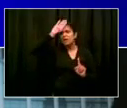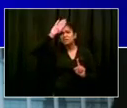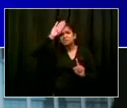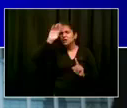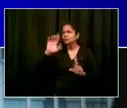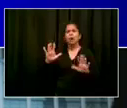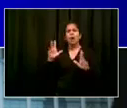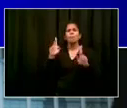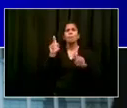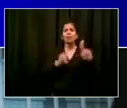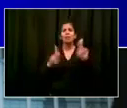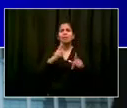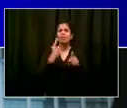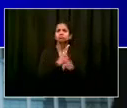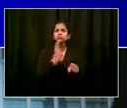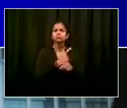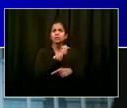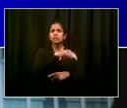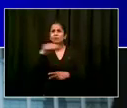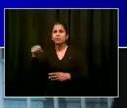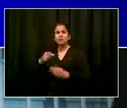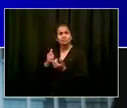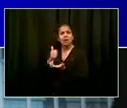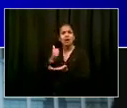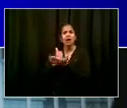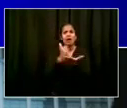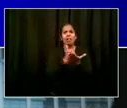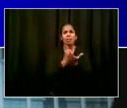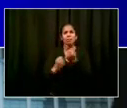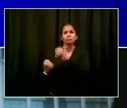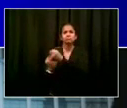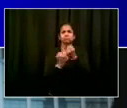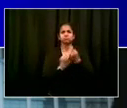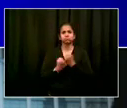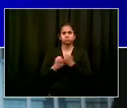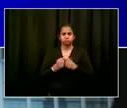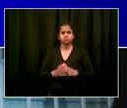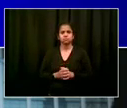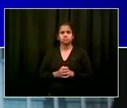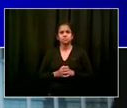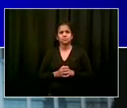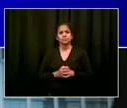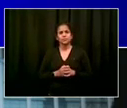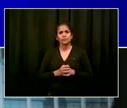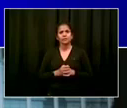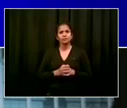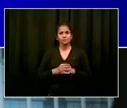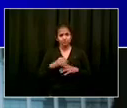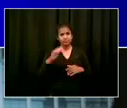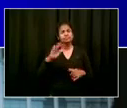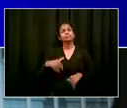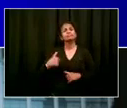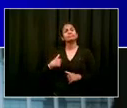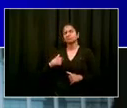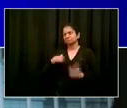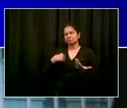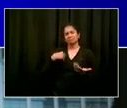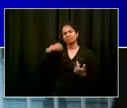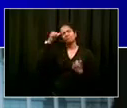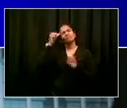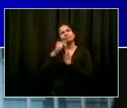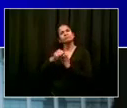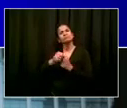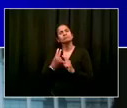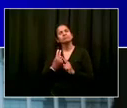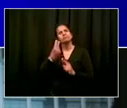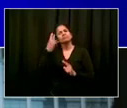moment. We will always remember the men and women who served us. We'll always remember the first responders. They are the best